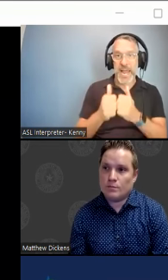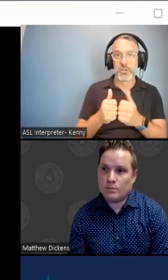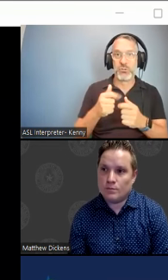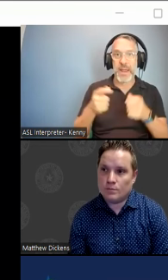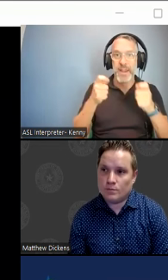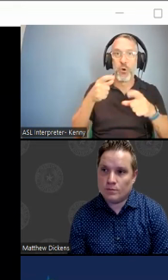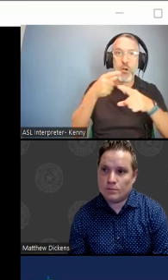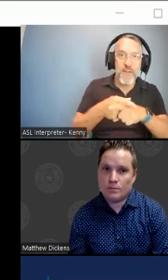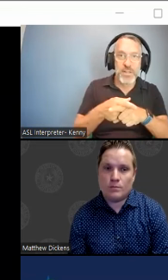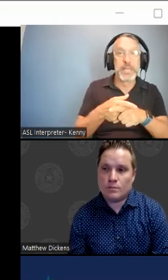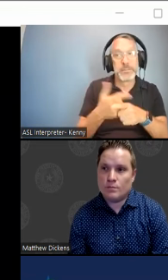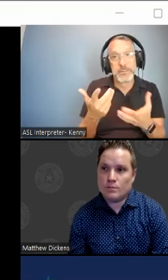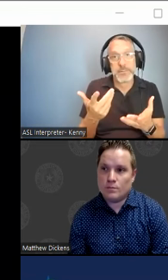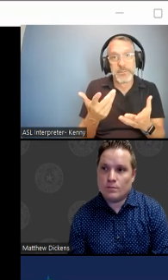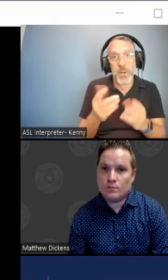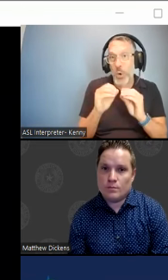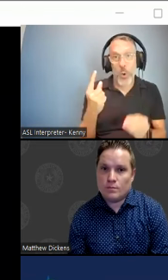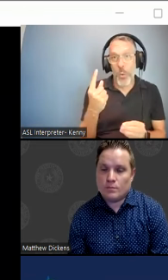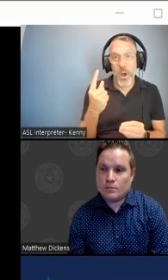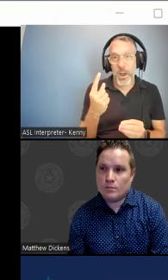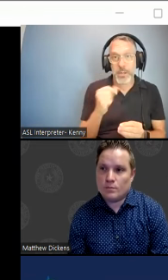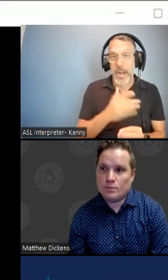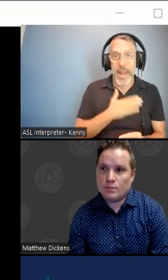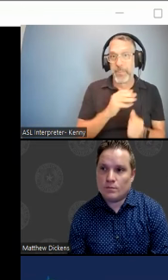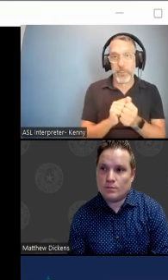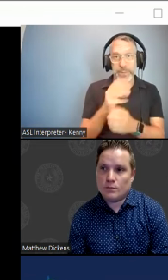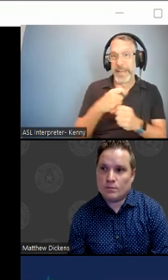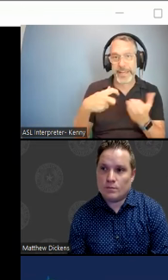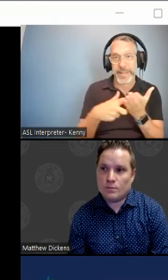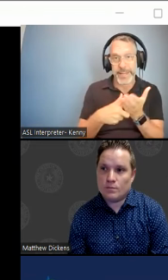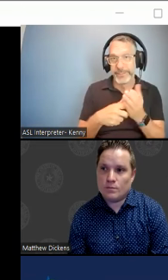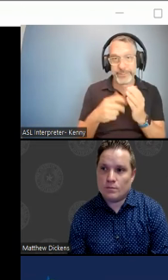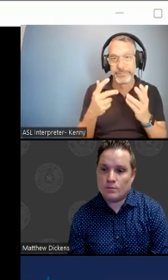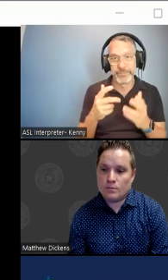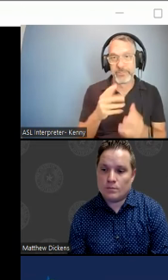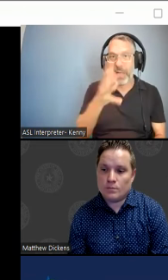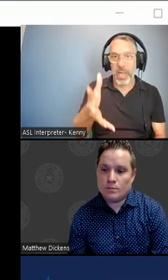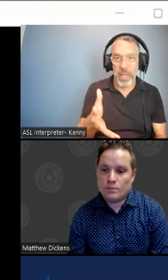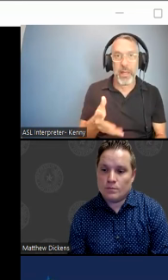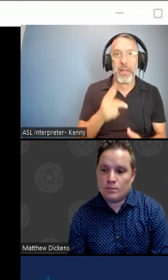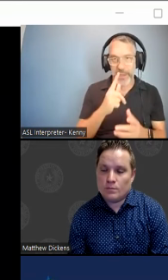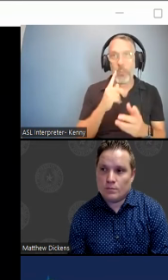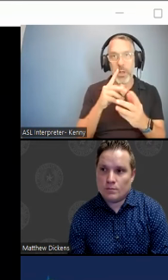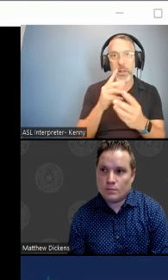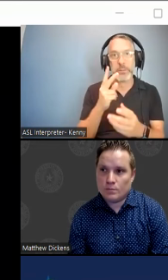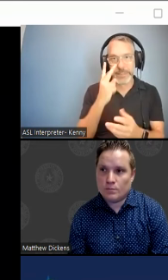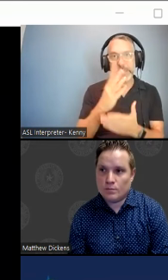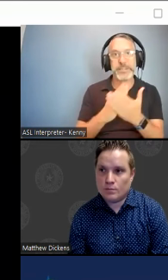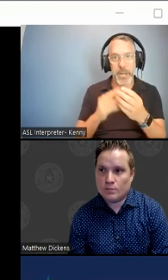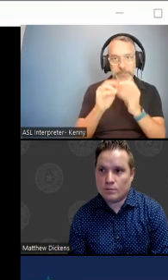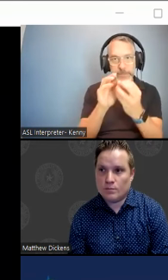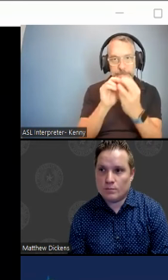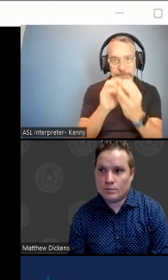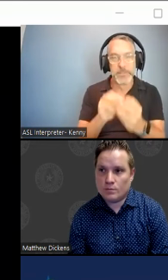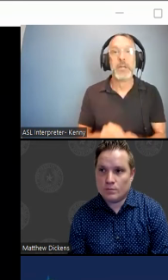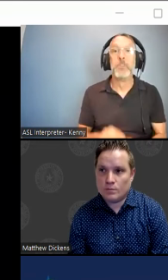conflict, because you know nobody's not happy with receiving a parking citation. They're going to encounter conflict. But remind